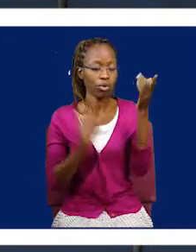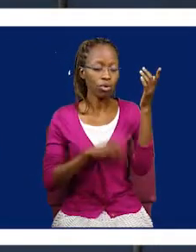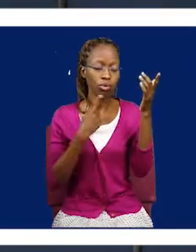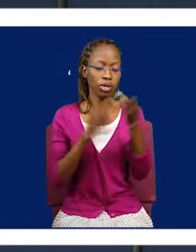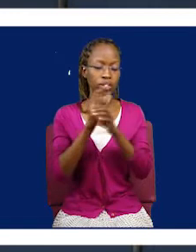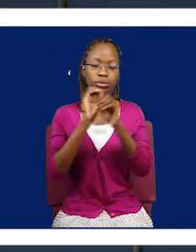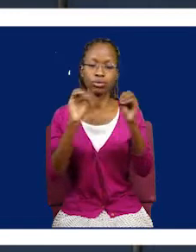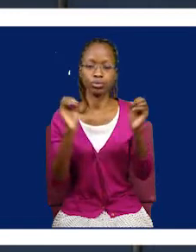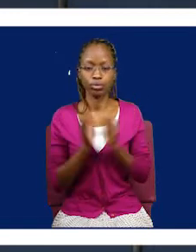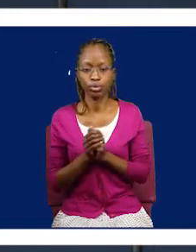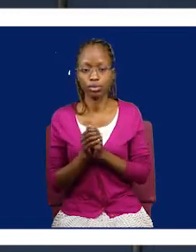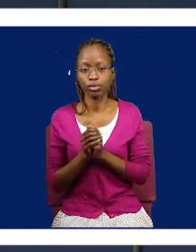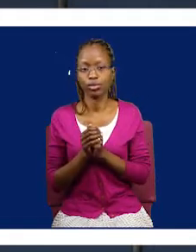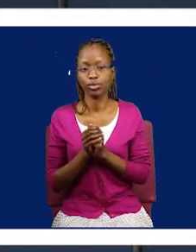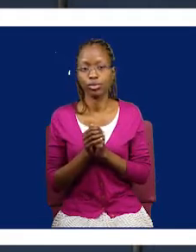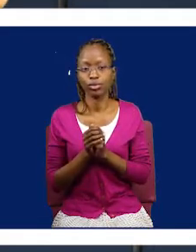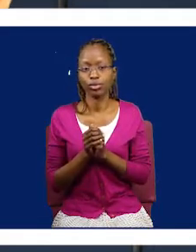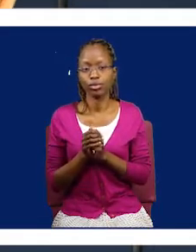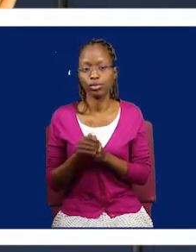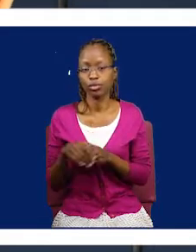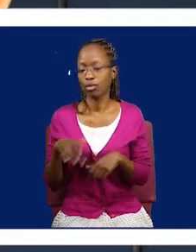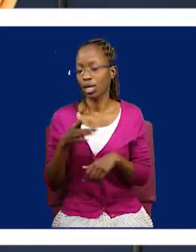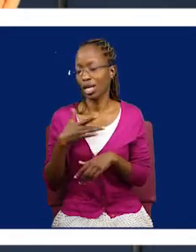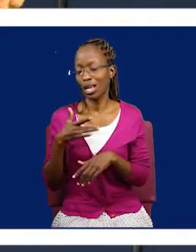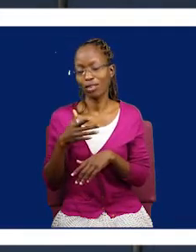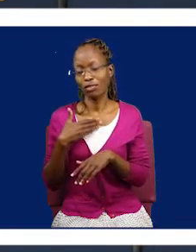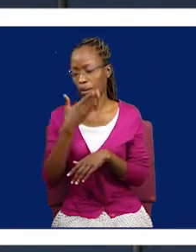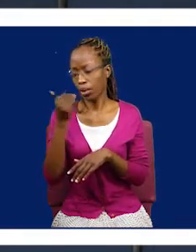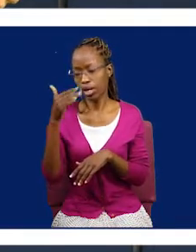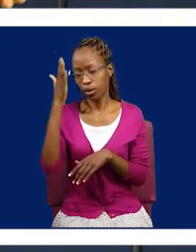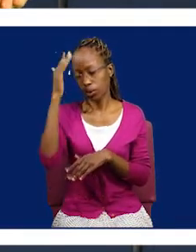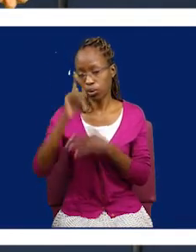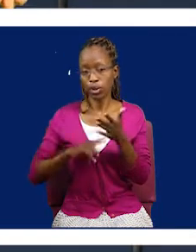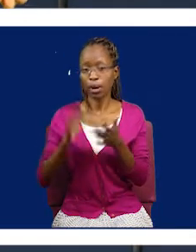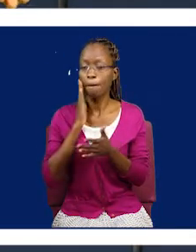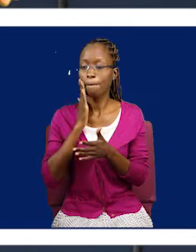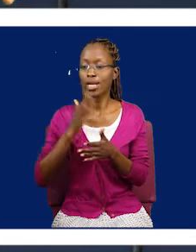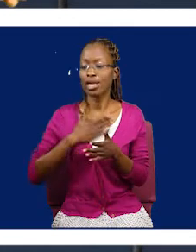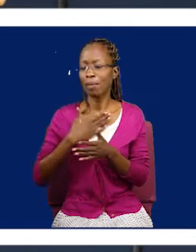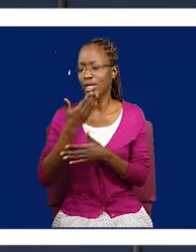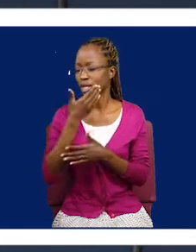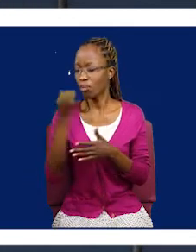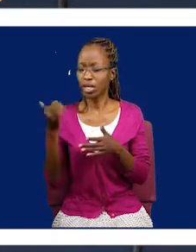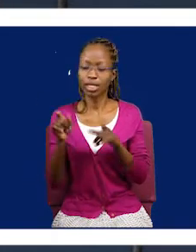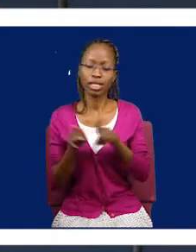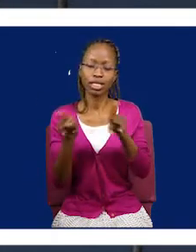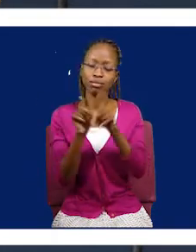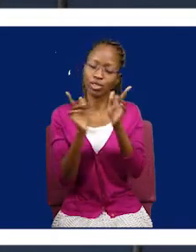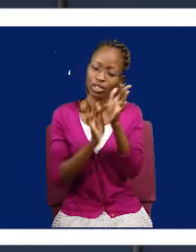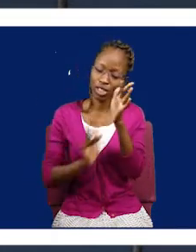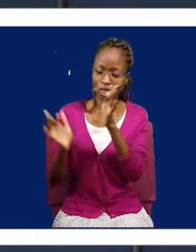grounded anymore. Yeah, I feel much better. Mm-hmm. You know what? Mm-hmm. My mom is the greatest, and so